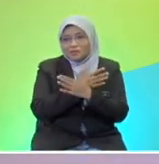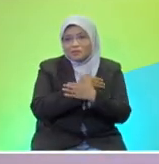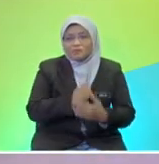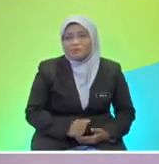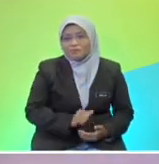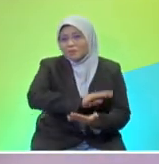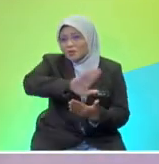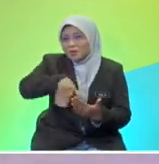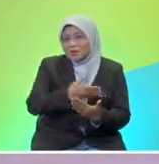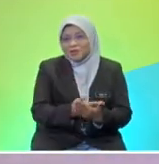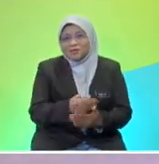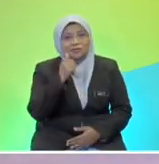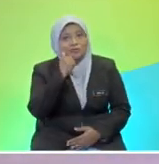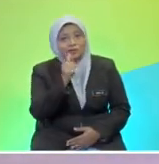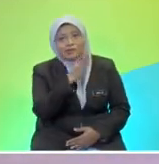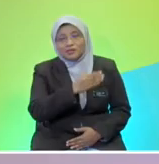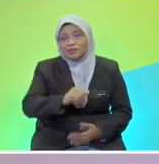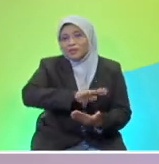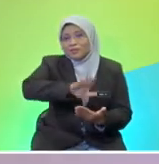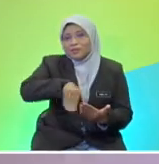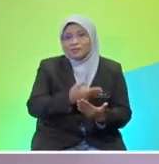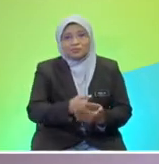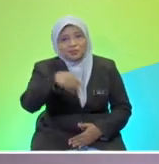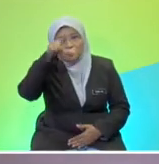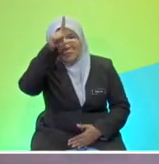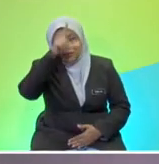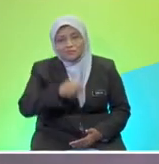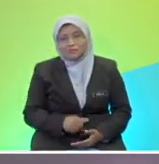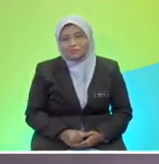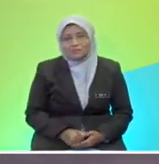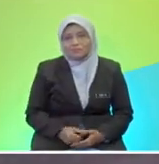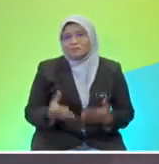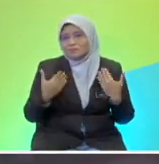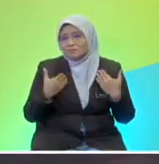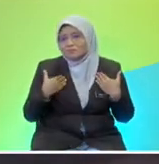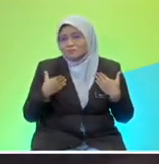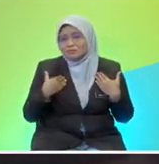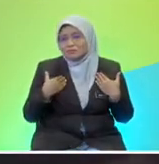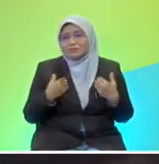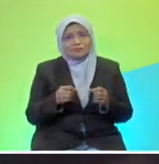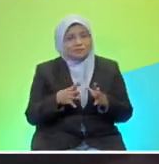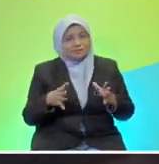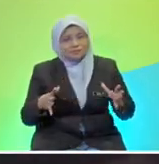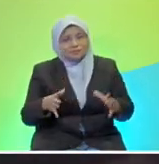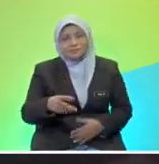the girls and all the boys have got a lot of lovely toys.